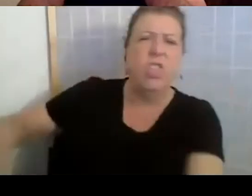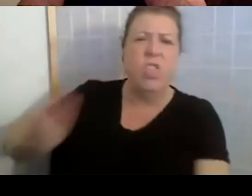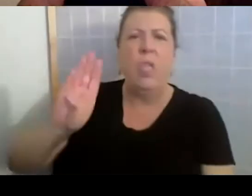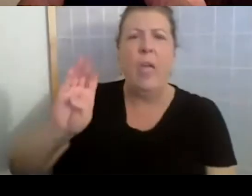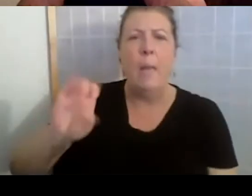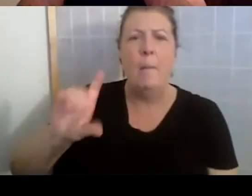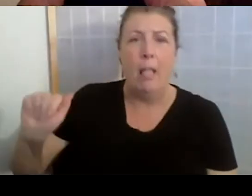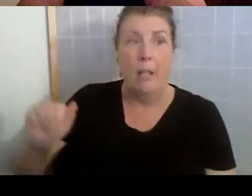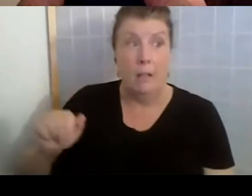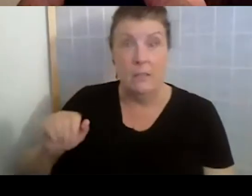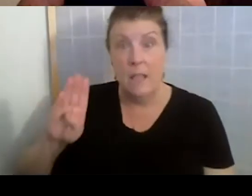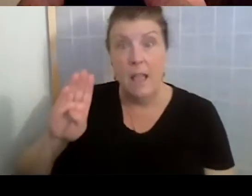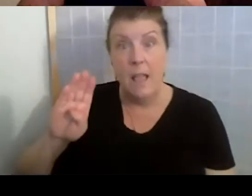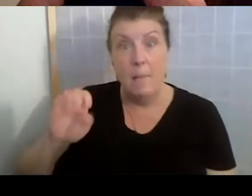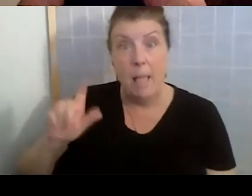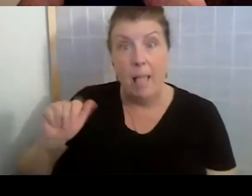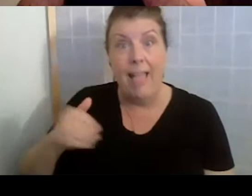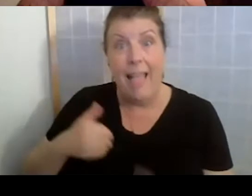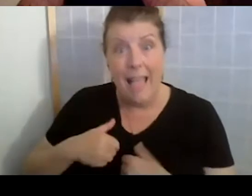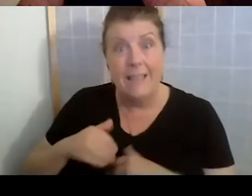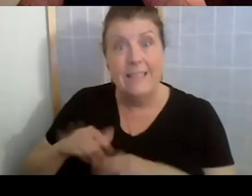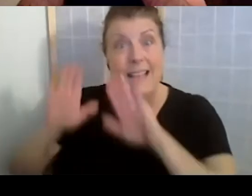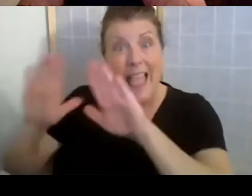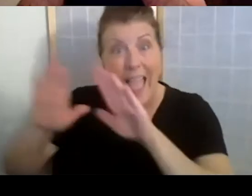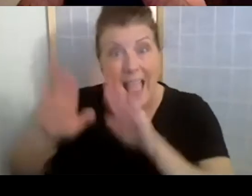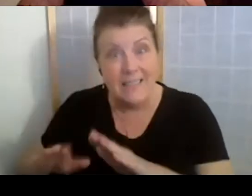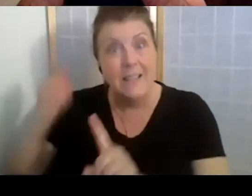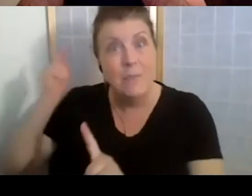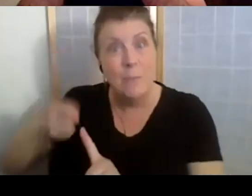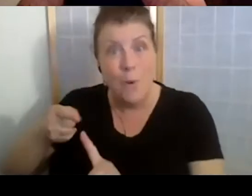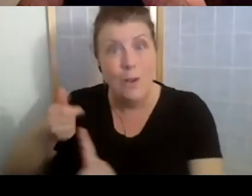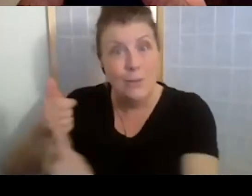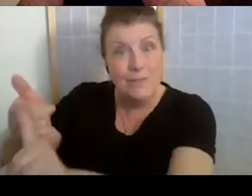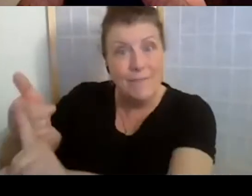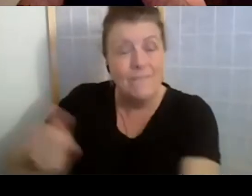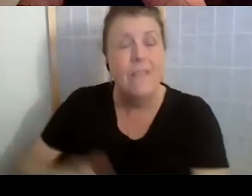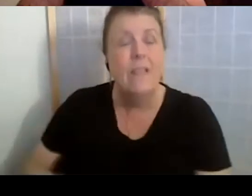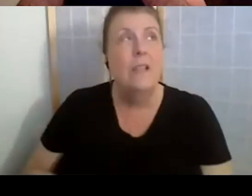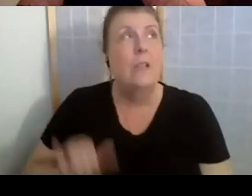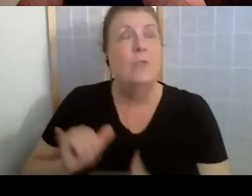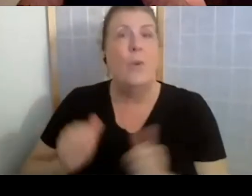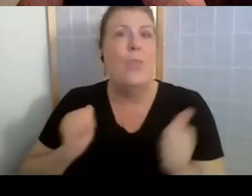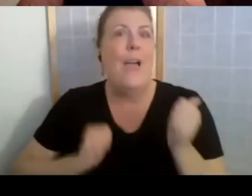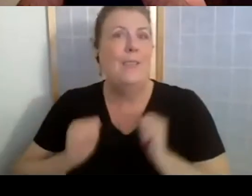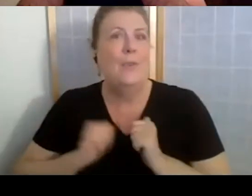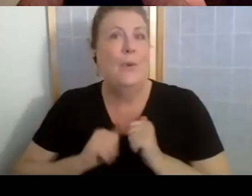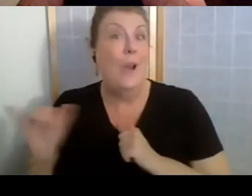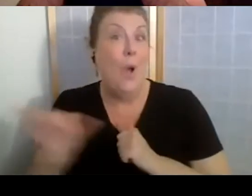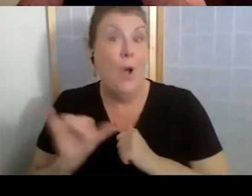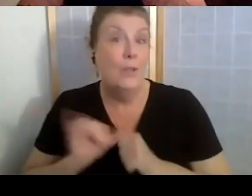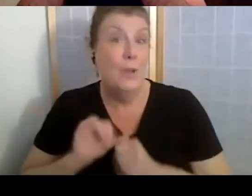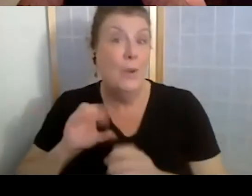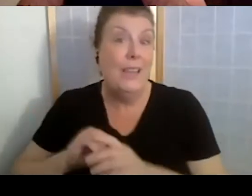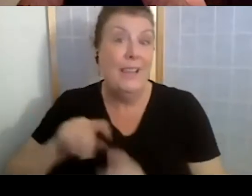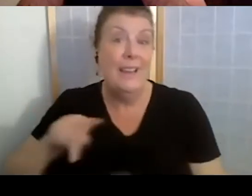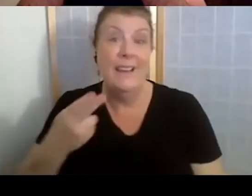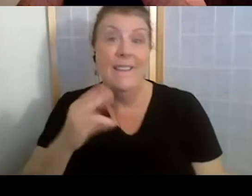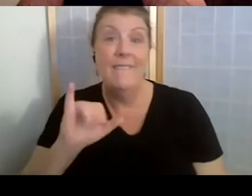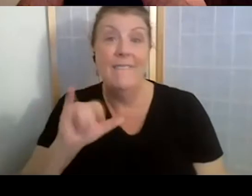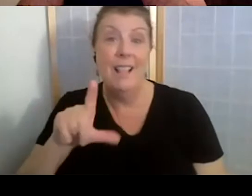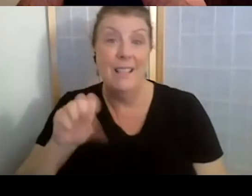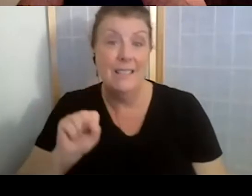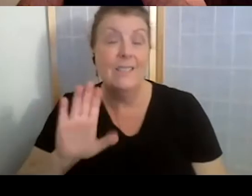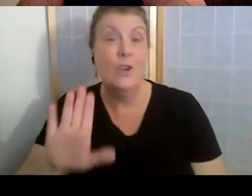lot of sense. And so that was that the show, I think what we wanted to do, and even with in the Phyllis camp as well, you know, showing